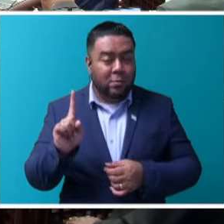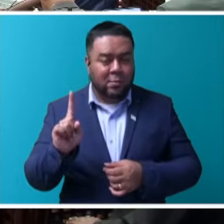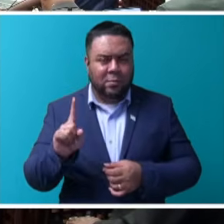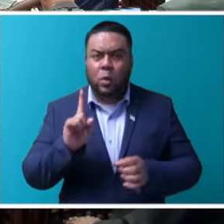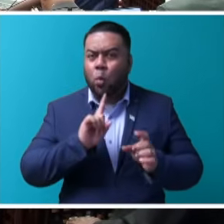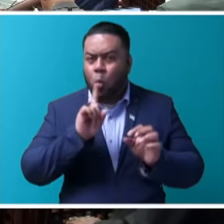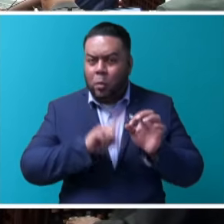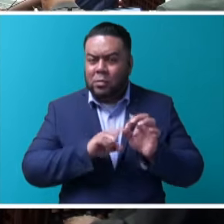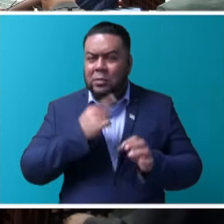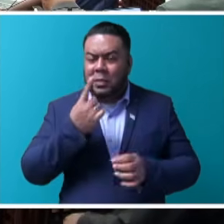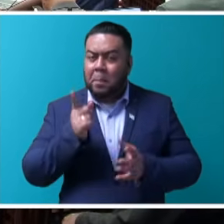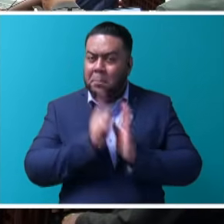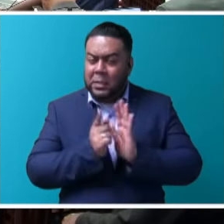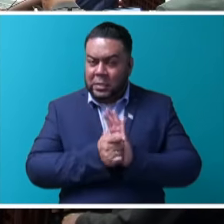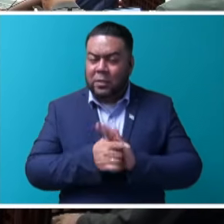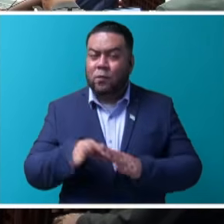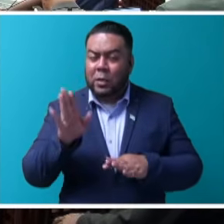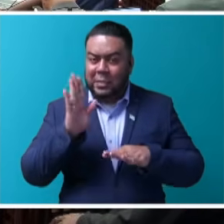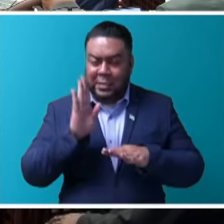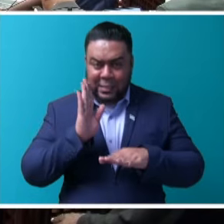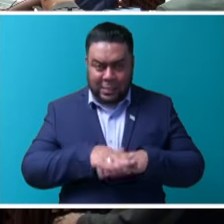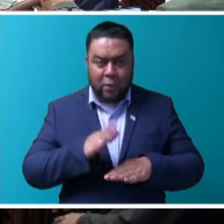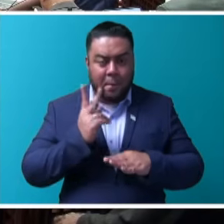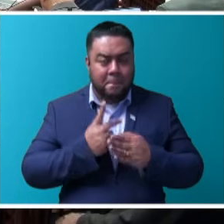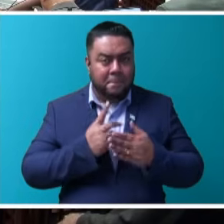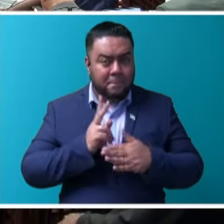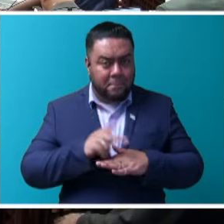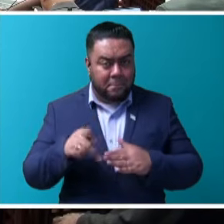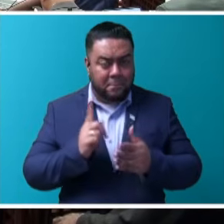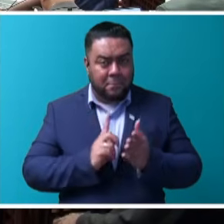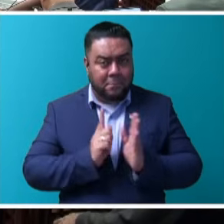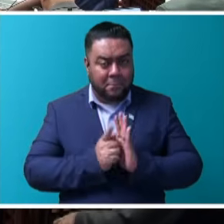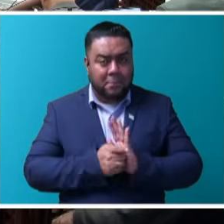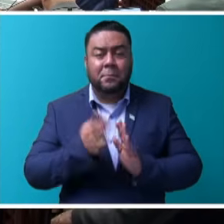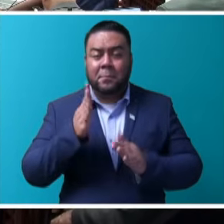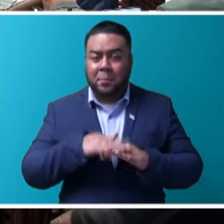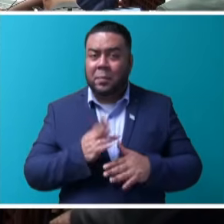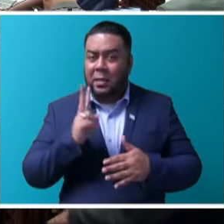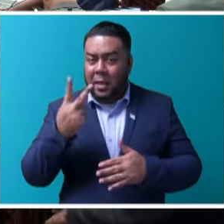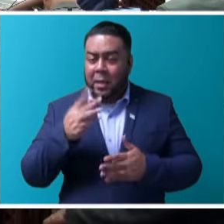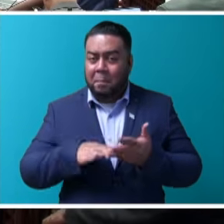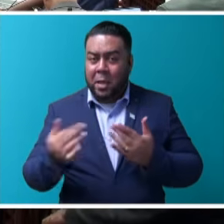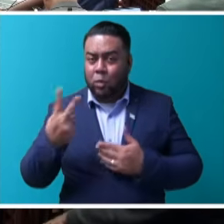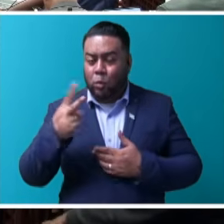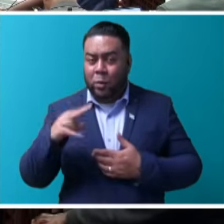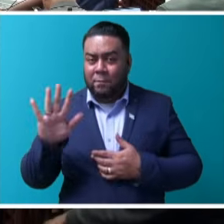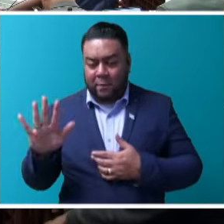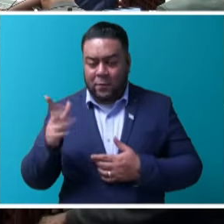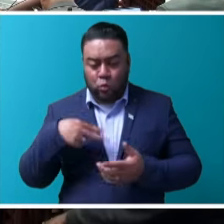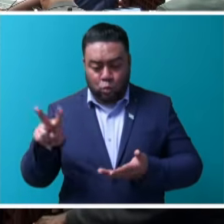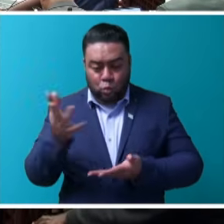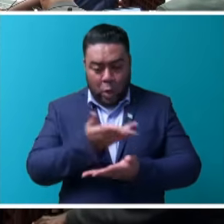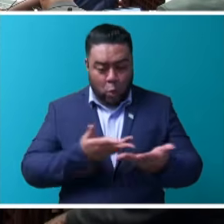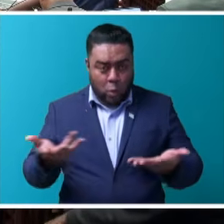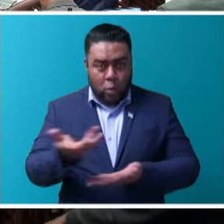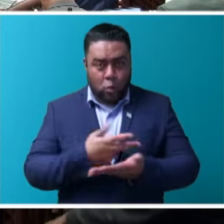is that the minutes of the sitting of Parliament held on Friday, 2nd of May 2025, as previously